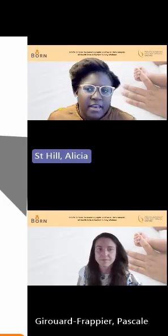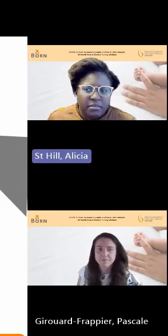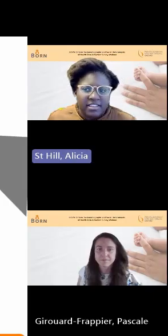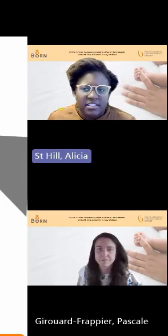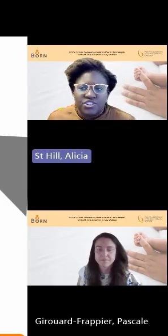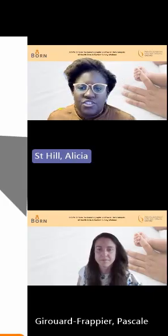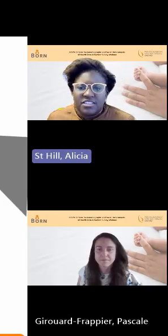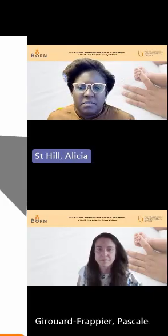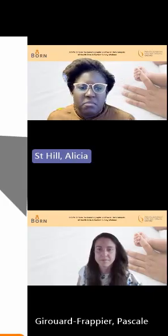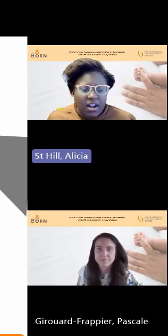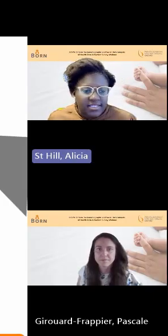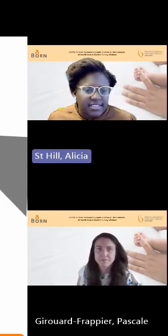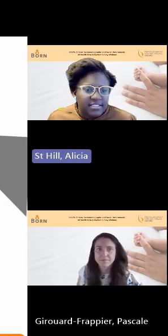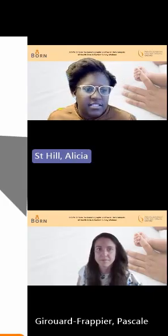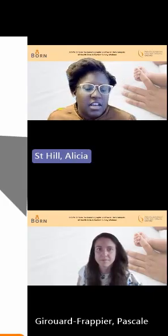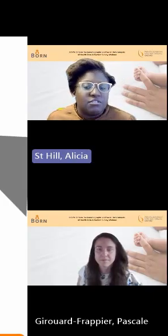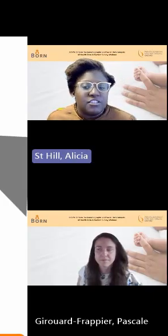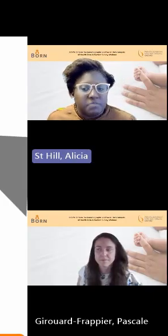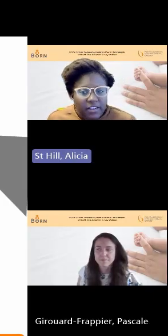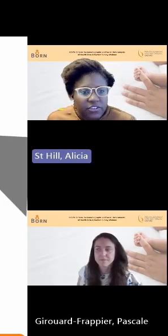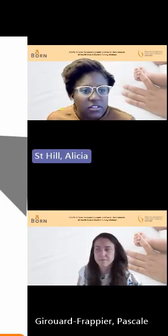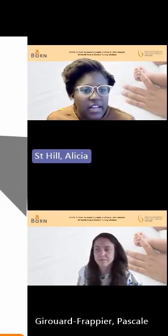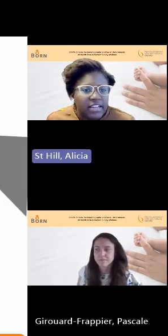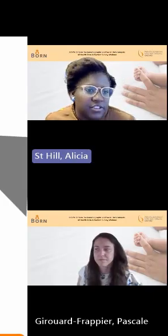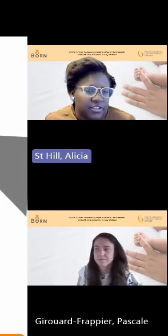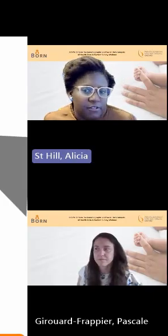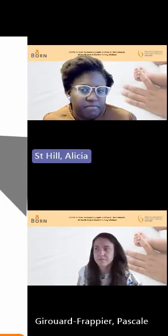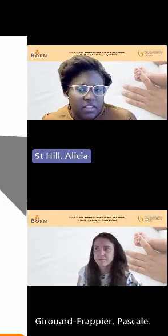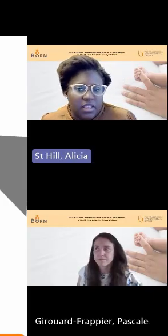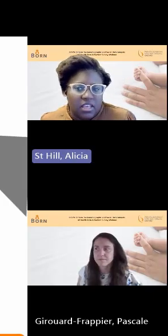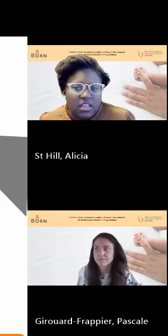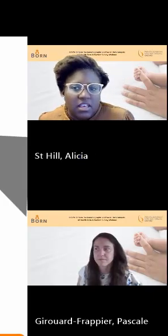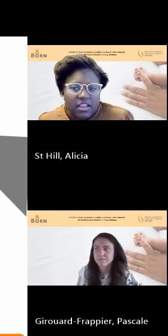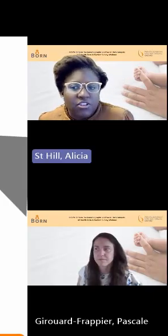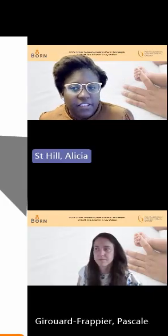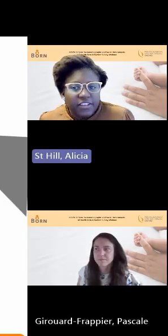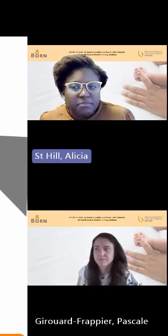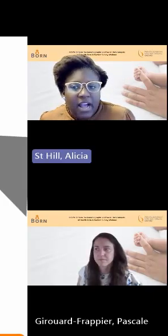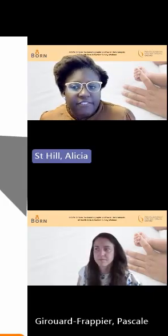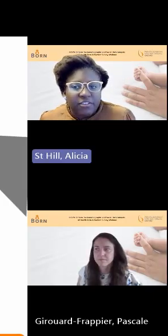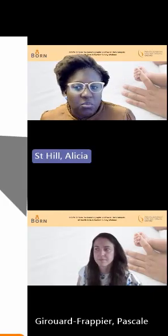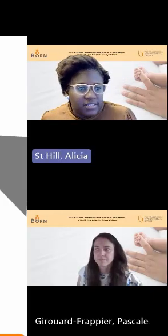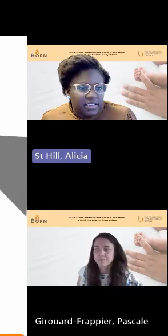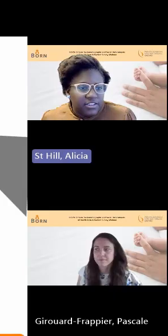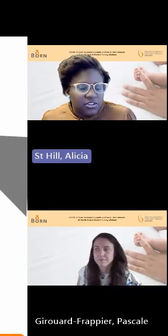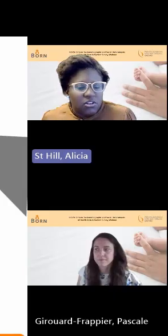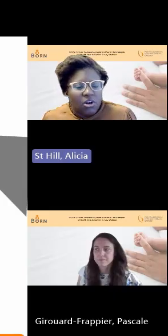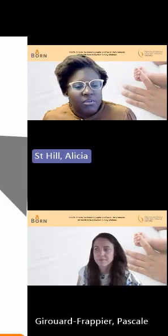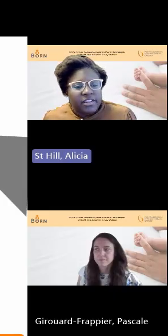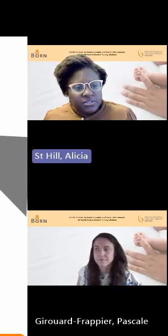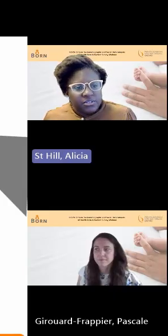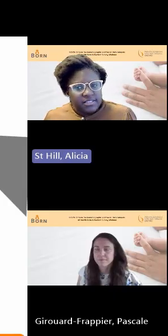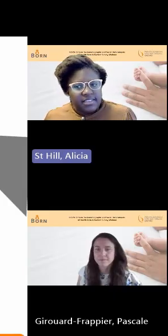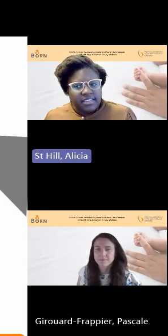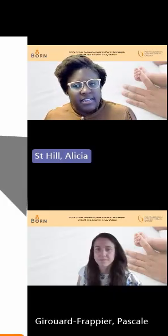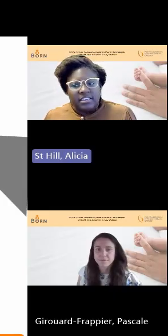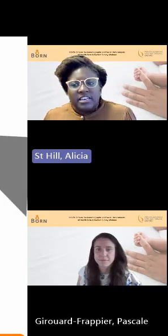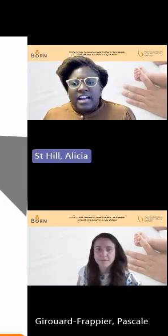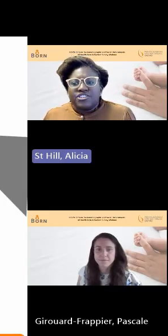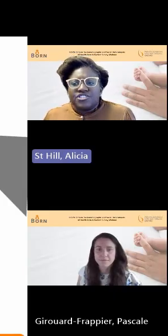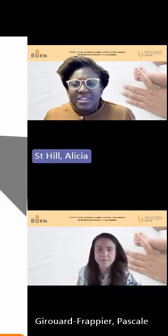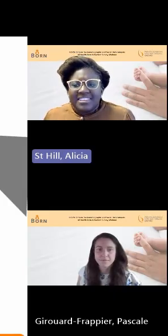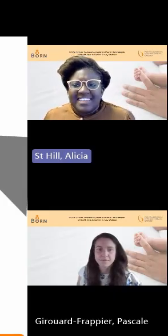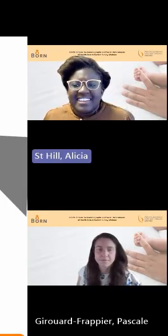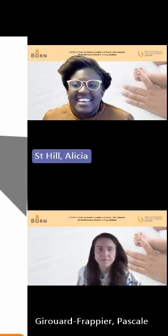teams and families and ensures that the process is respectful and secure. Early feedback from one center already using this